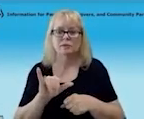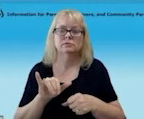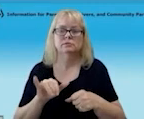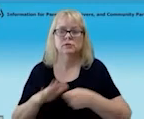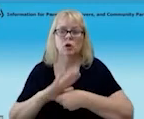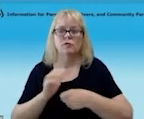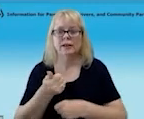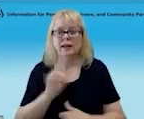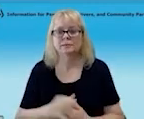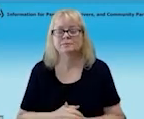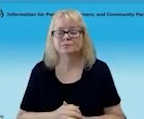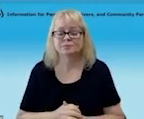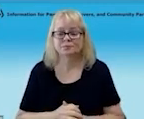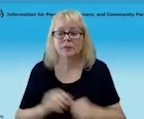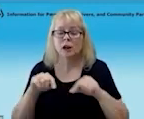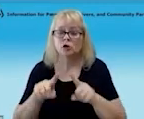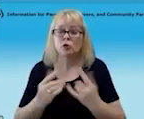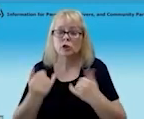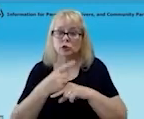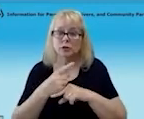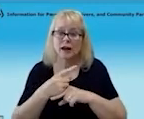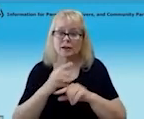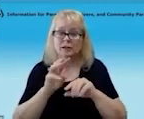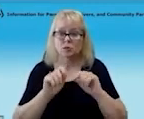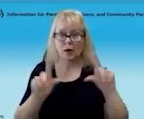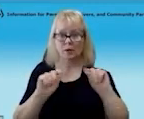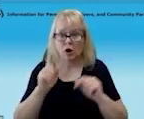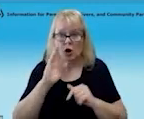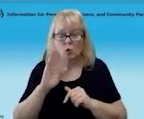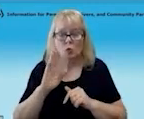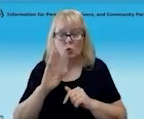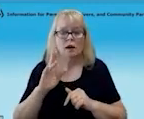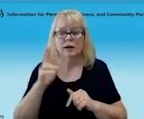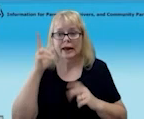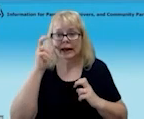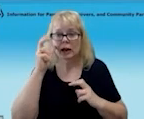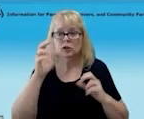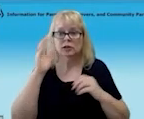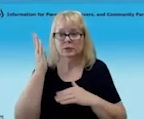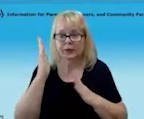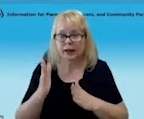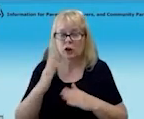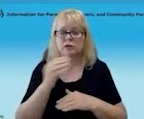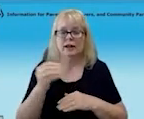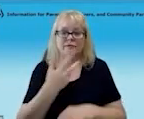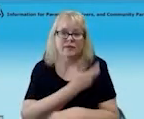step in protecting our children and youth from getting very sick or dying from